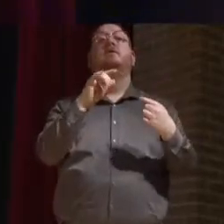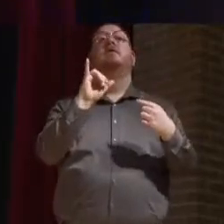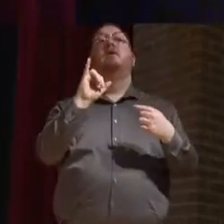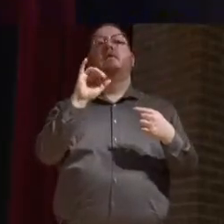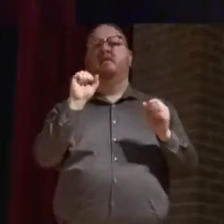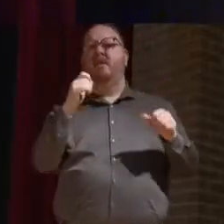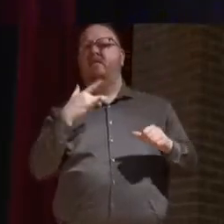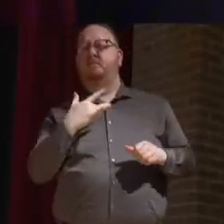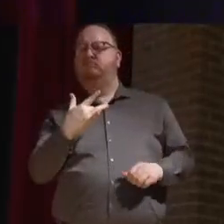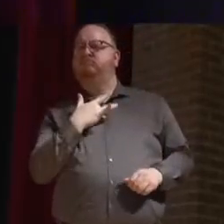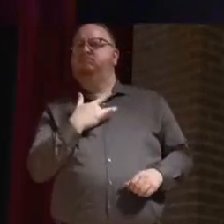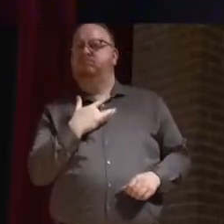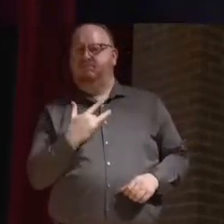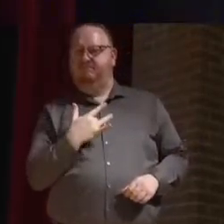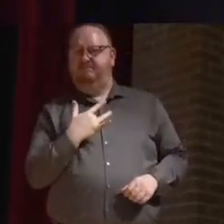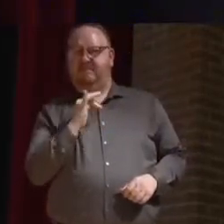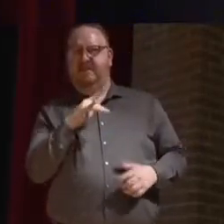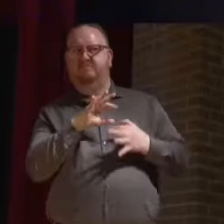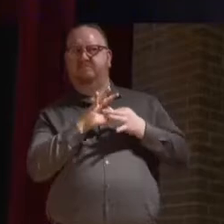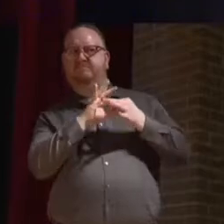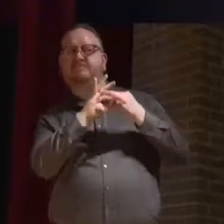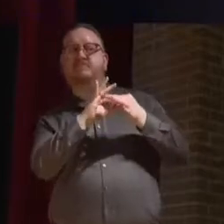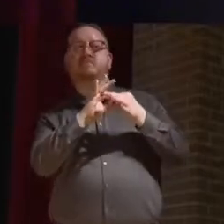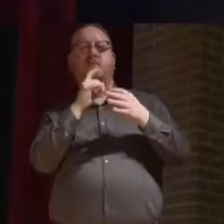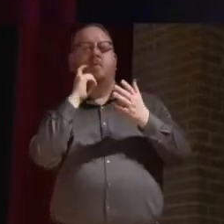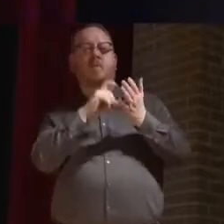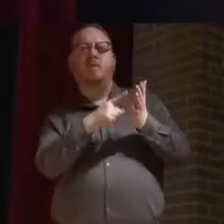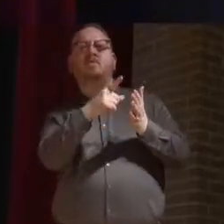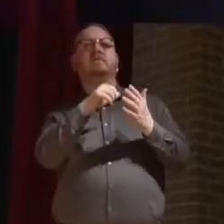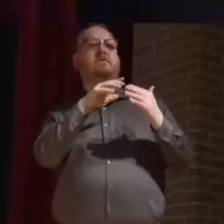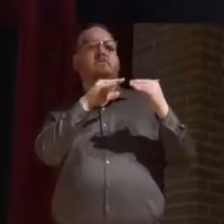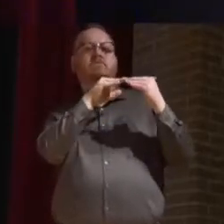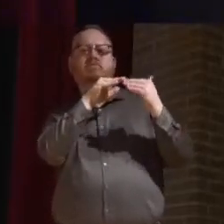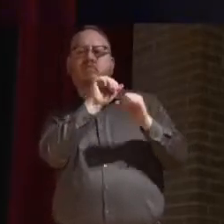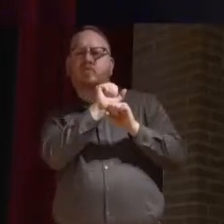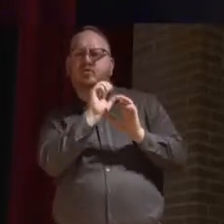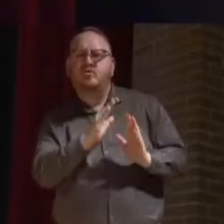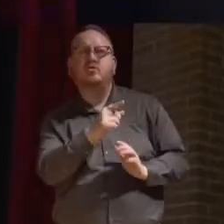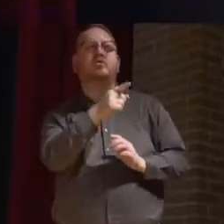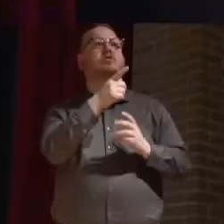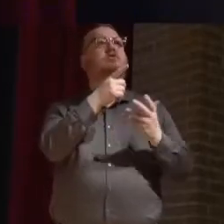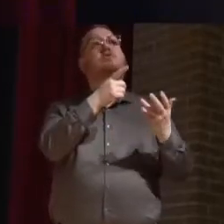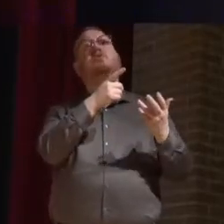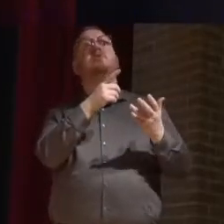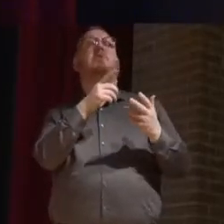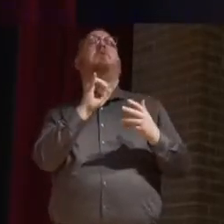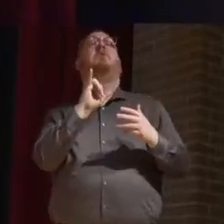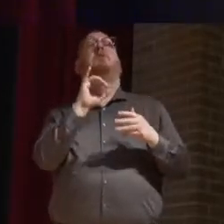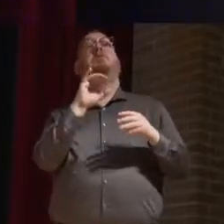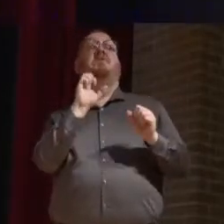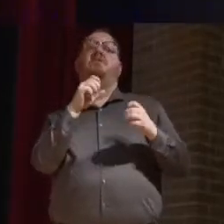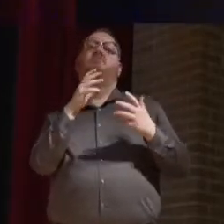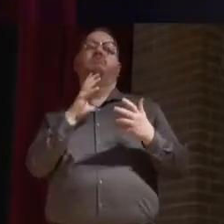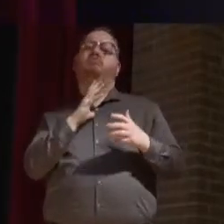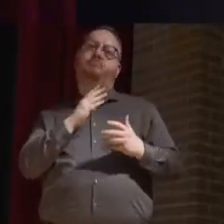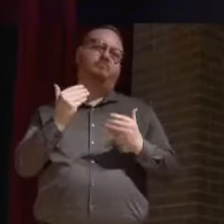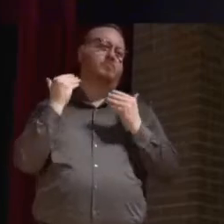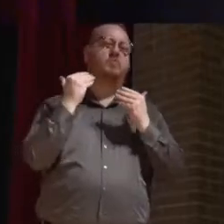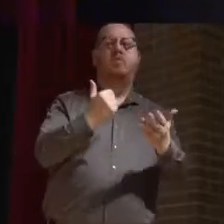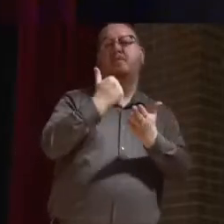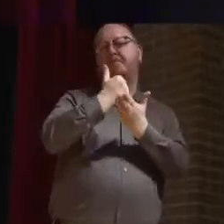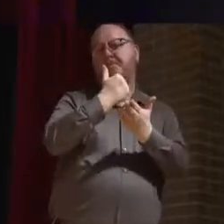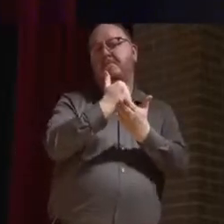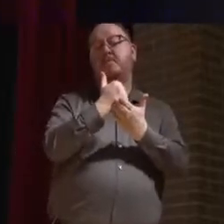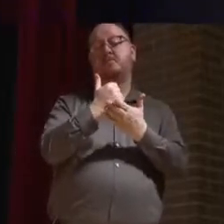relate to that, and if they see that in a coworker or something like that, then sometimes they can be an asset in that respect as